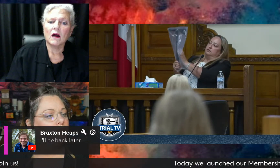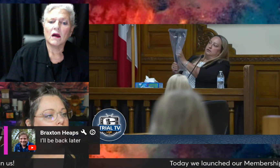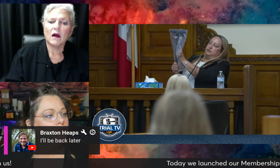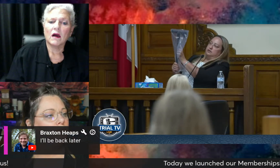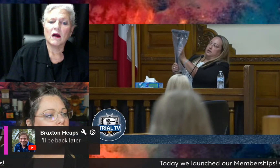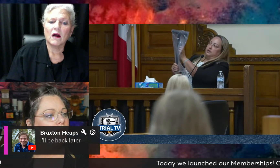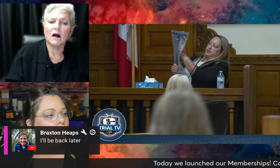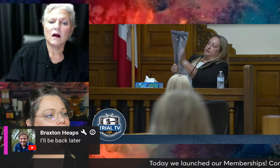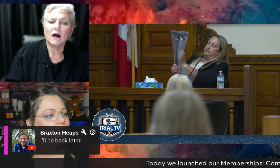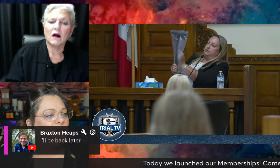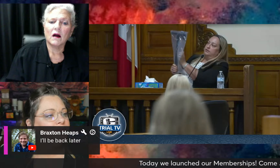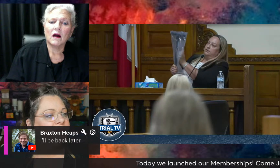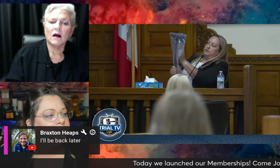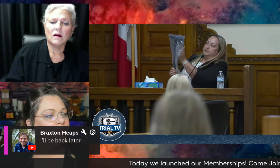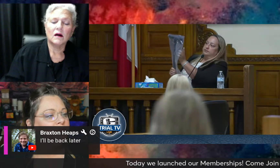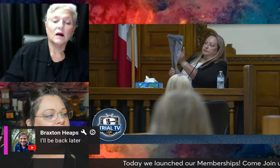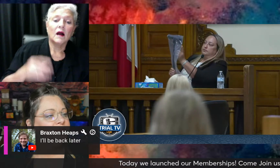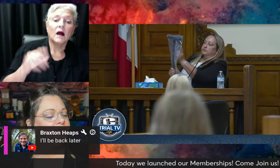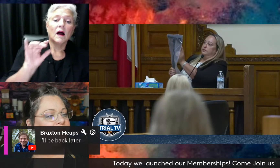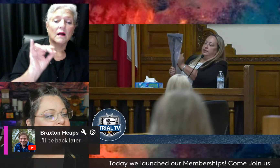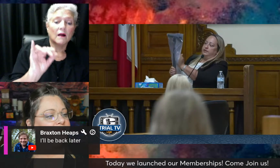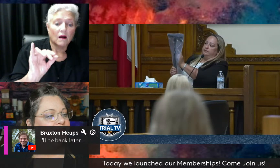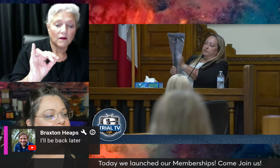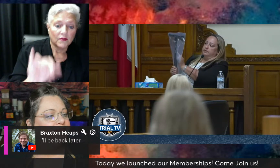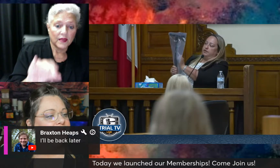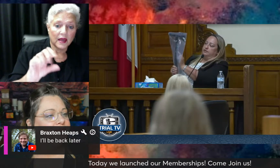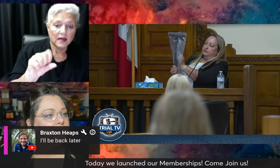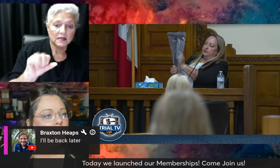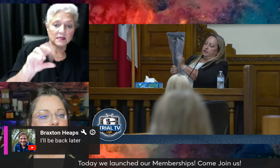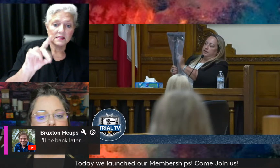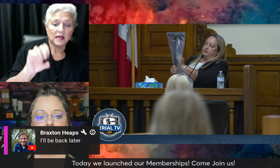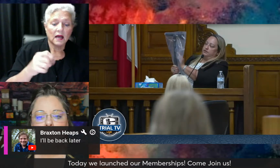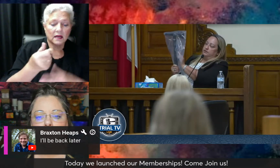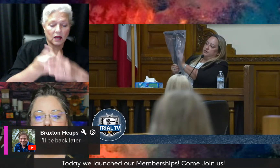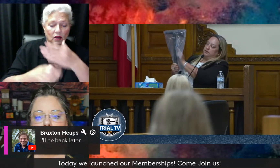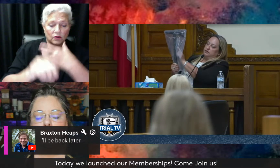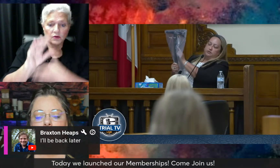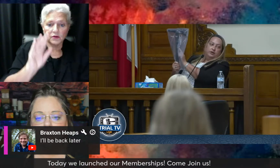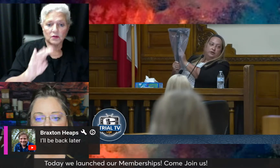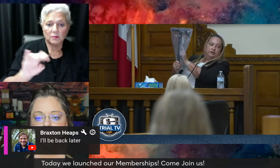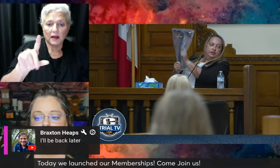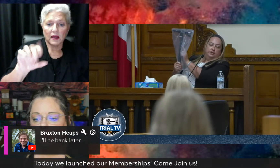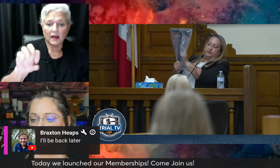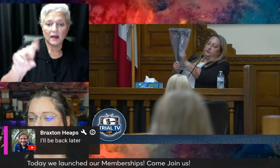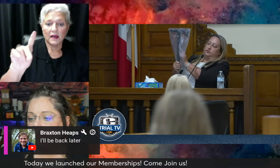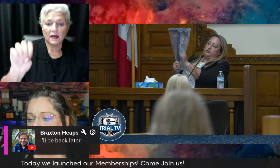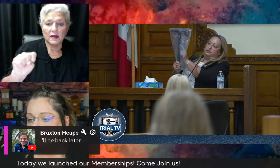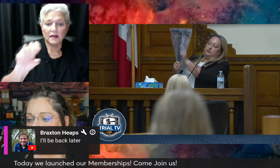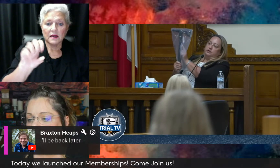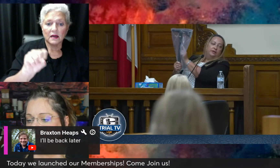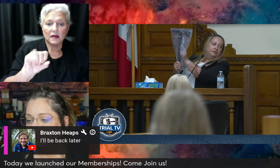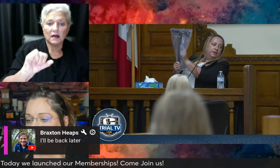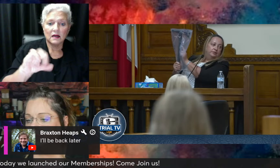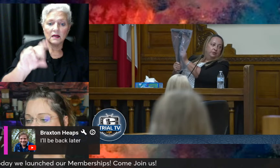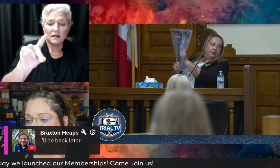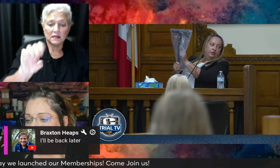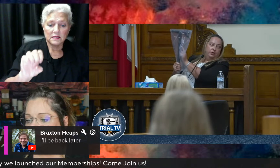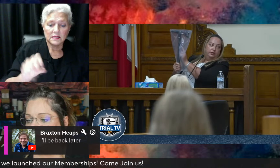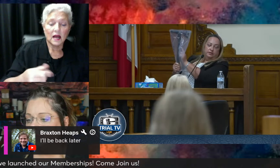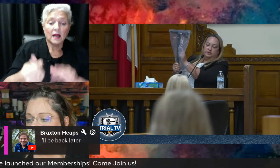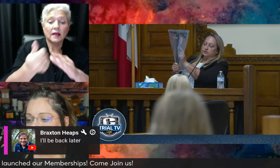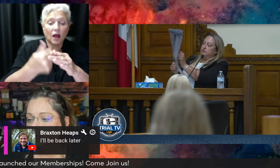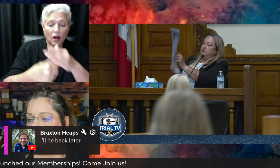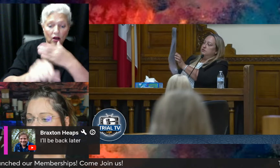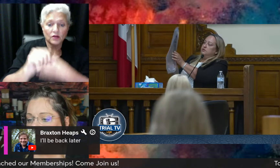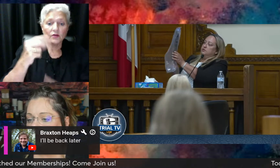On this side, under the blade side on the handle, is where you can see I've circled it, and I have